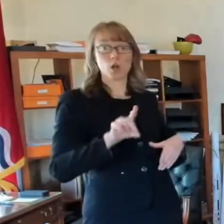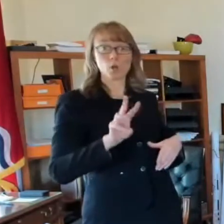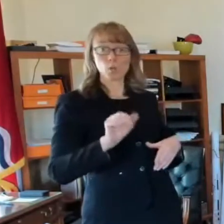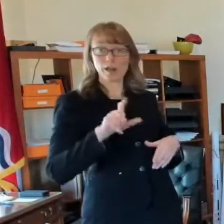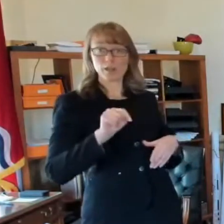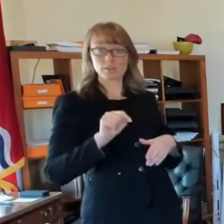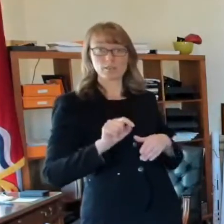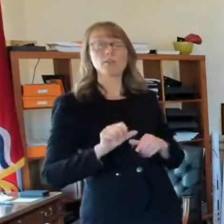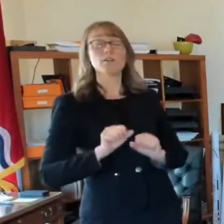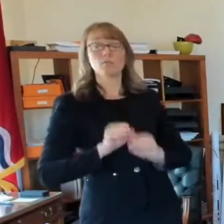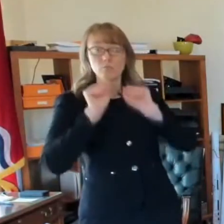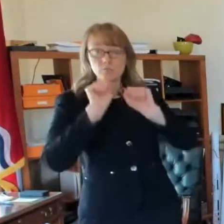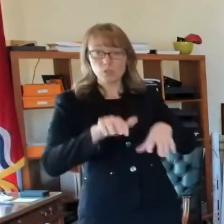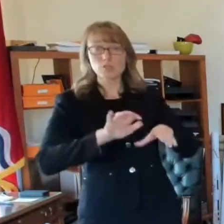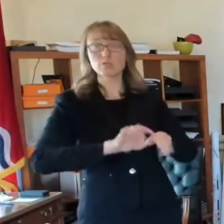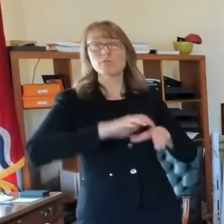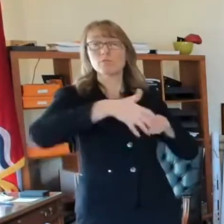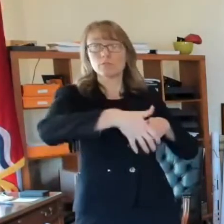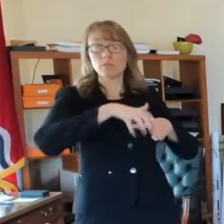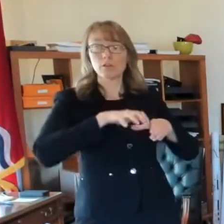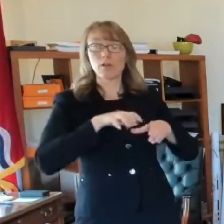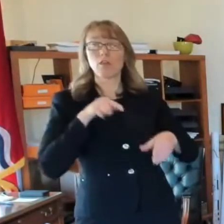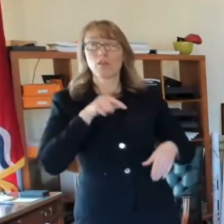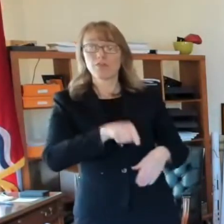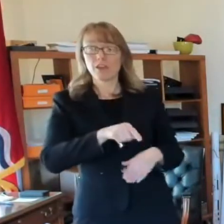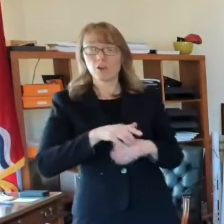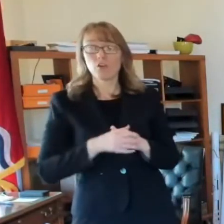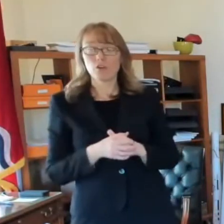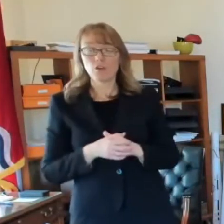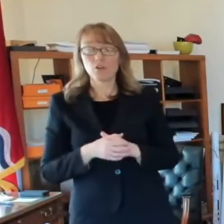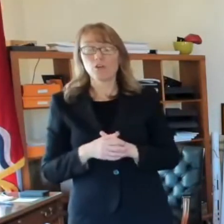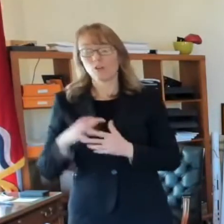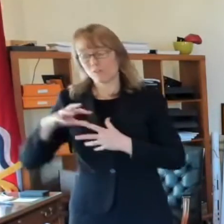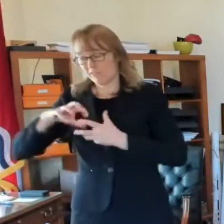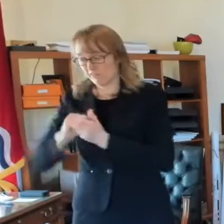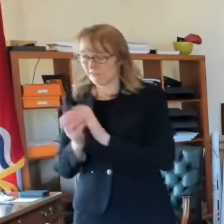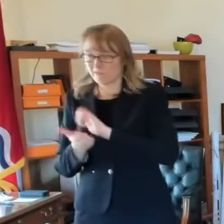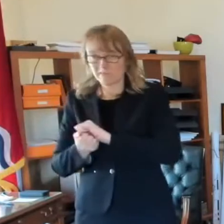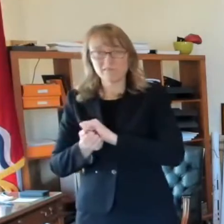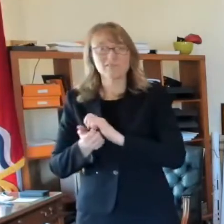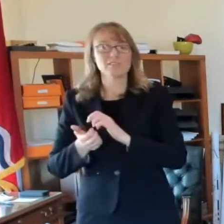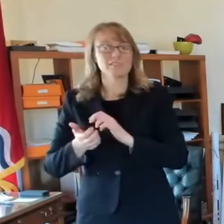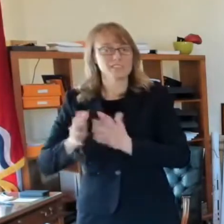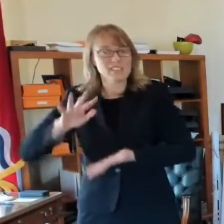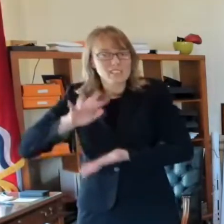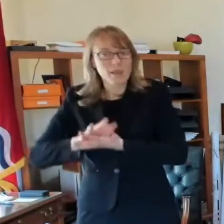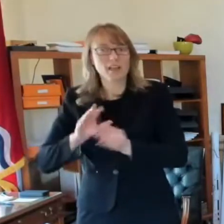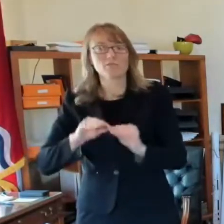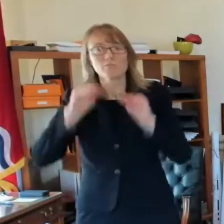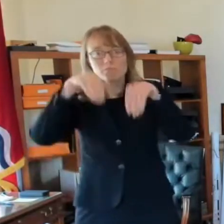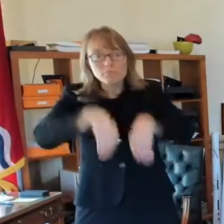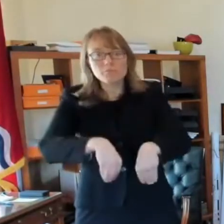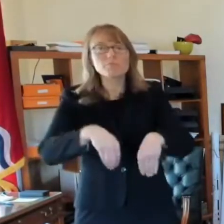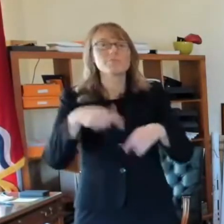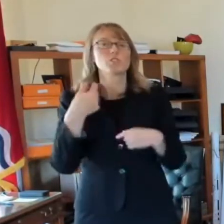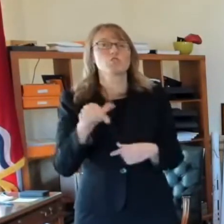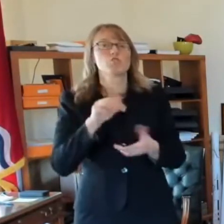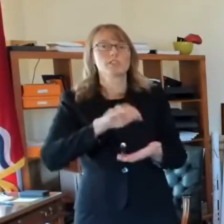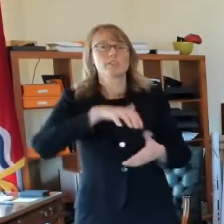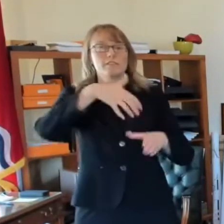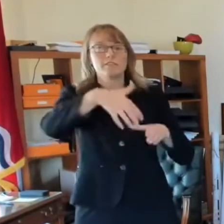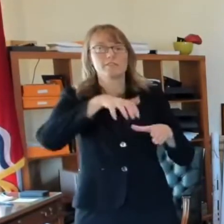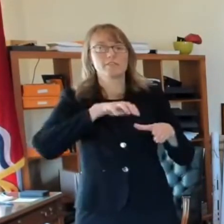of year. You can also, by the way, put your leaves in the green yard waste dumpsters. You know, you can put out a plastic tarp,